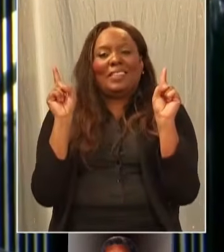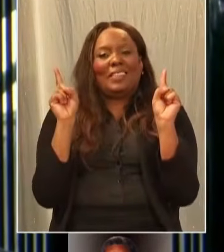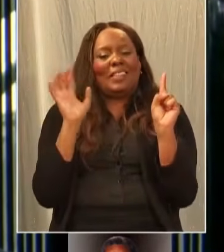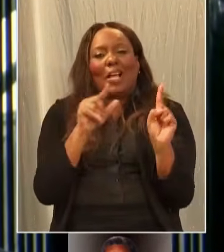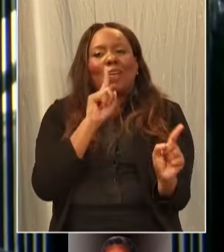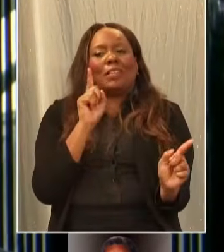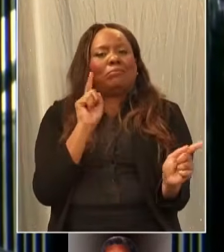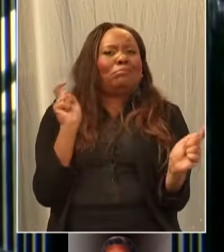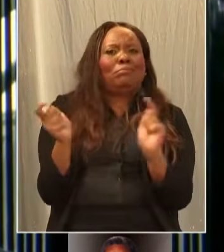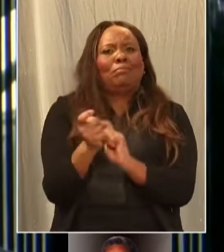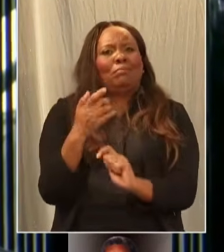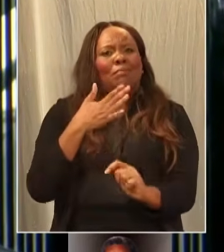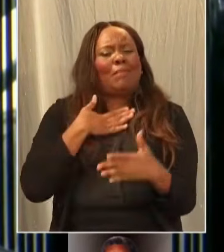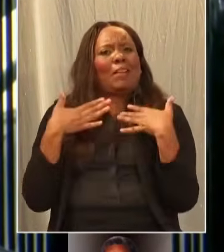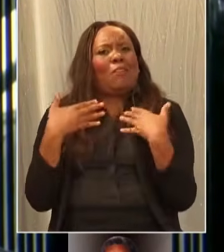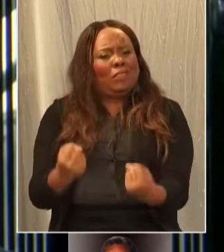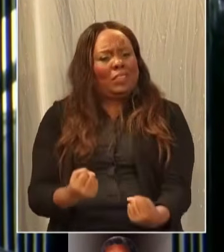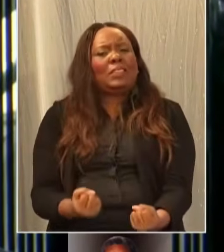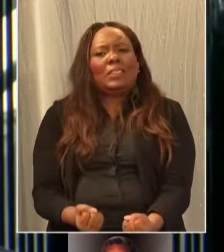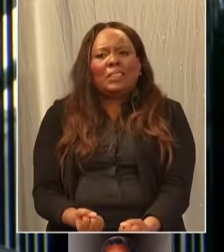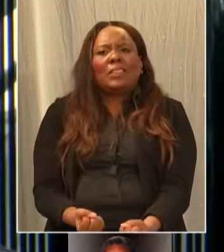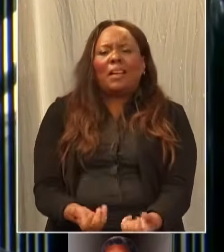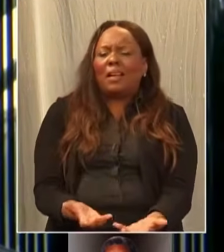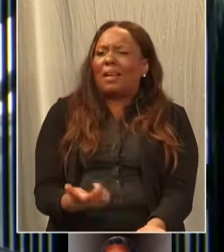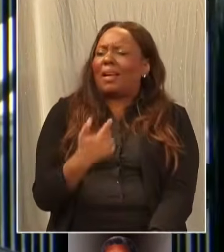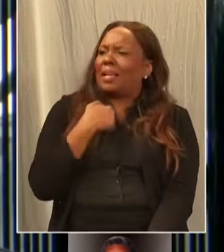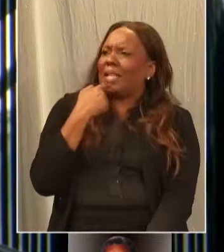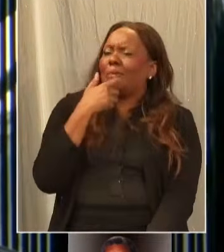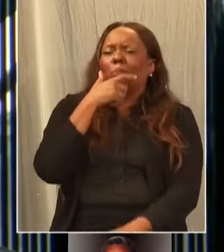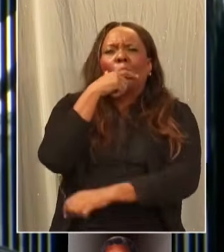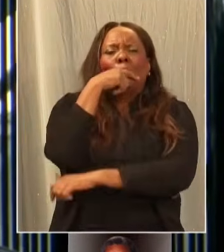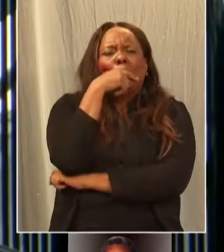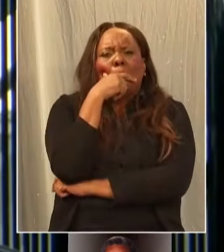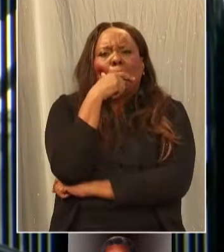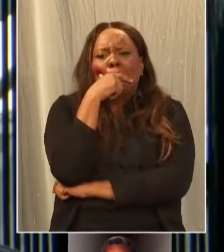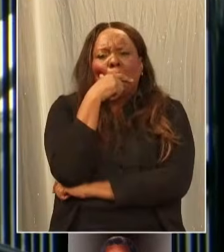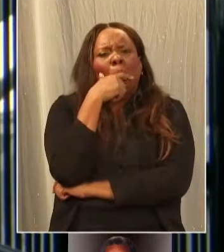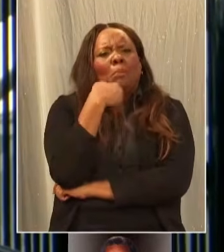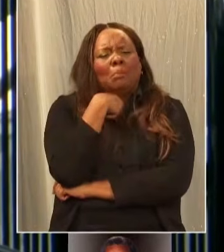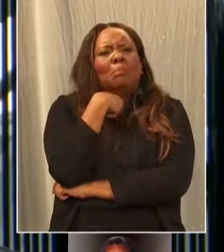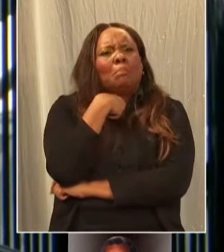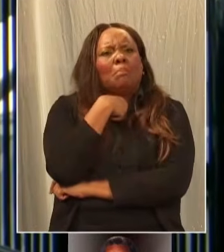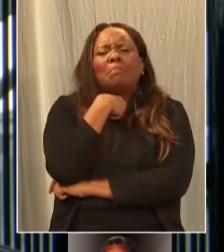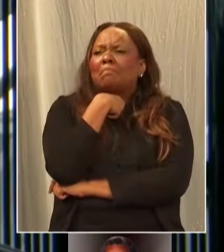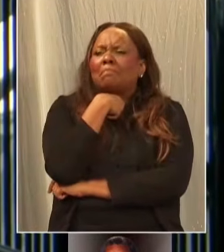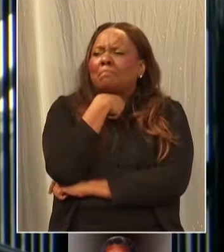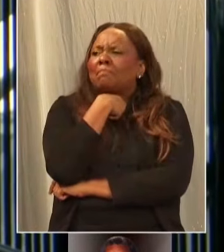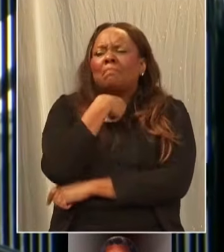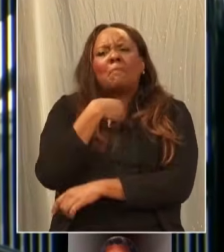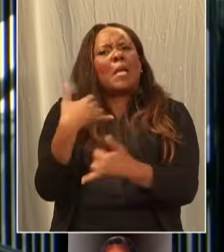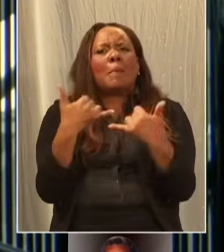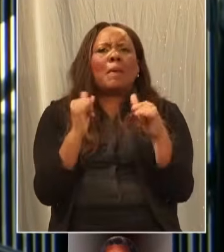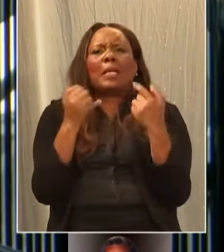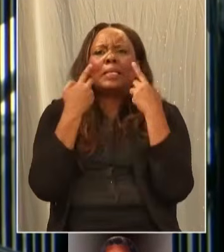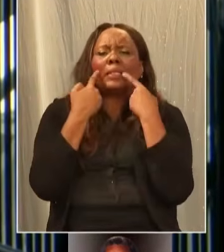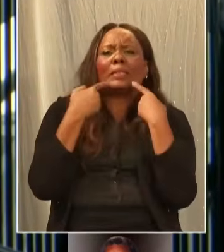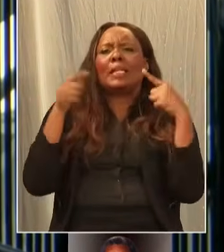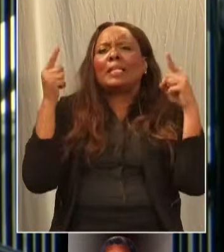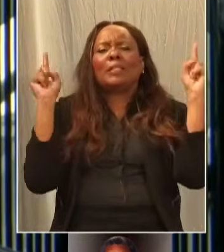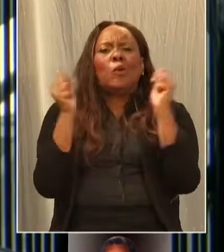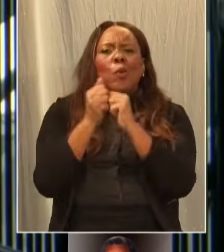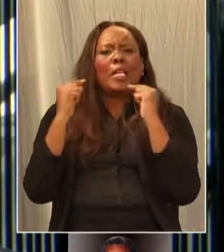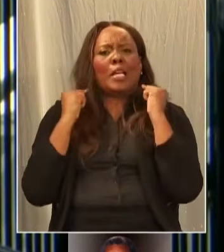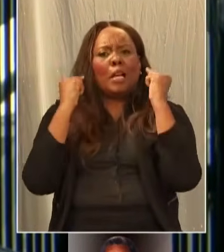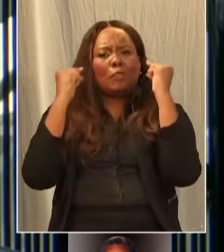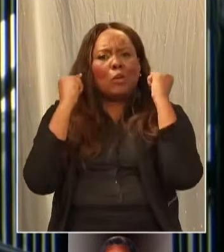my confidence. I realized that if I could succeed against Paul, Sobers, and Griffith, then